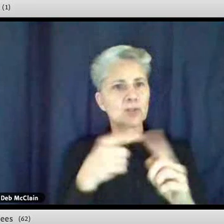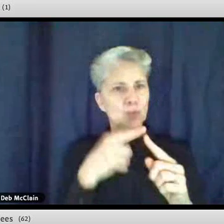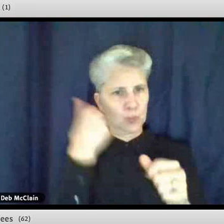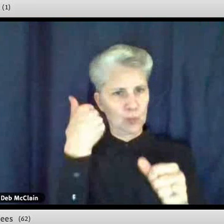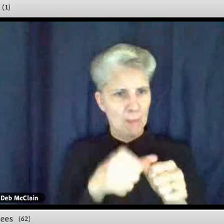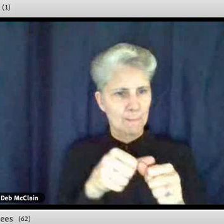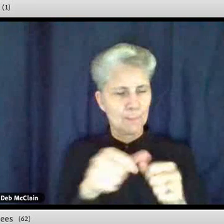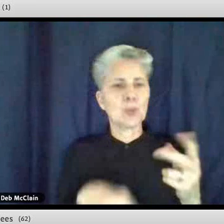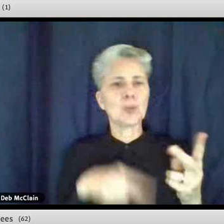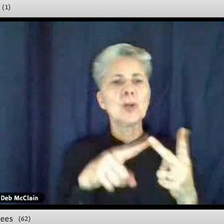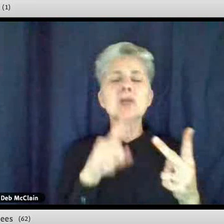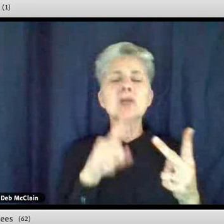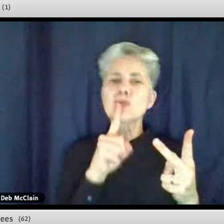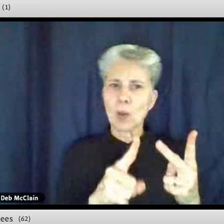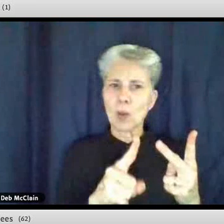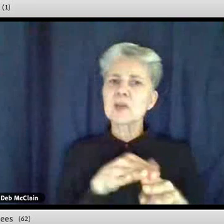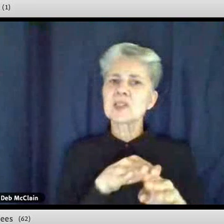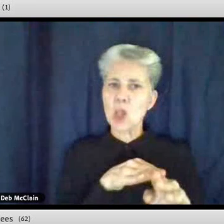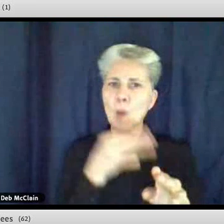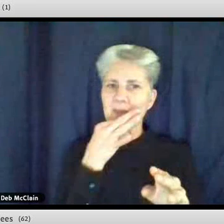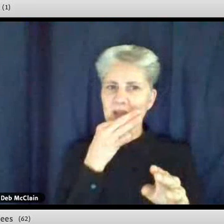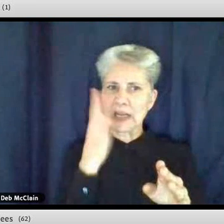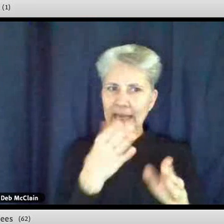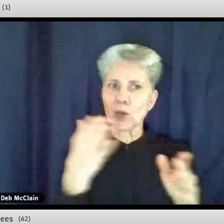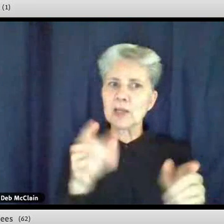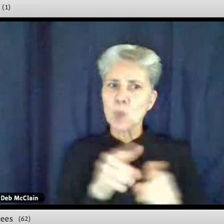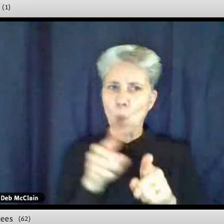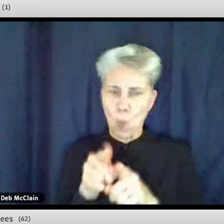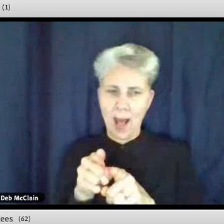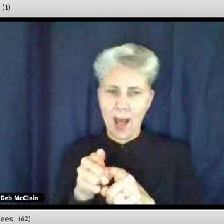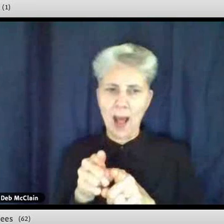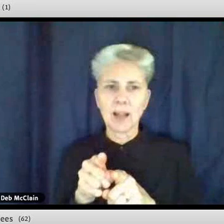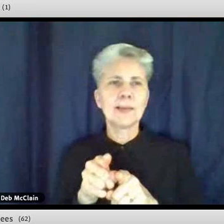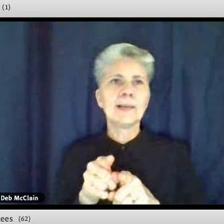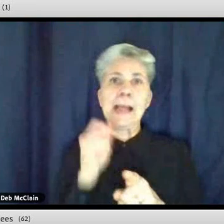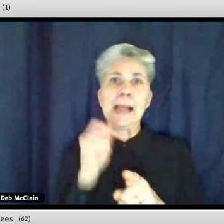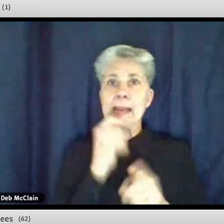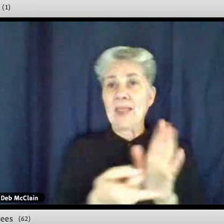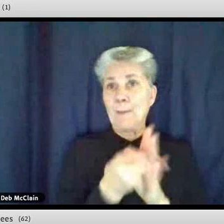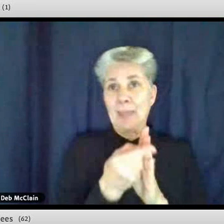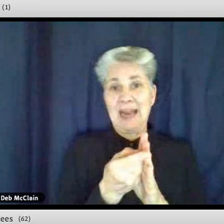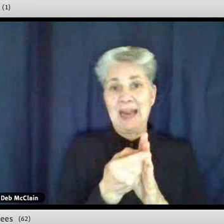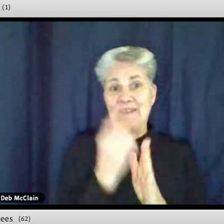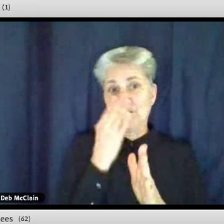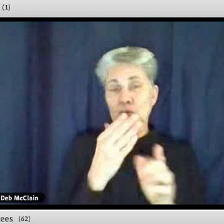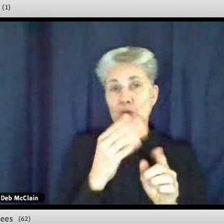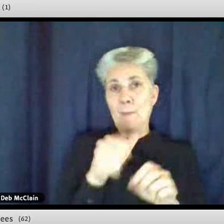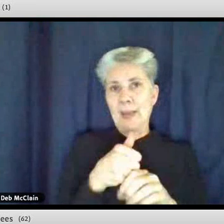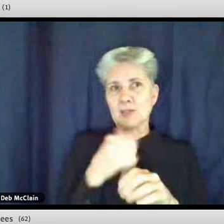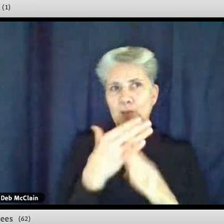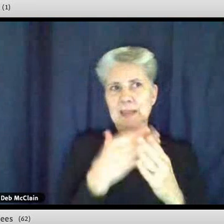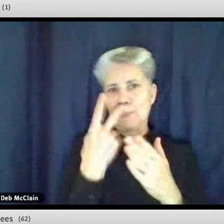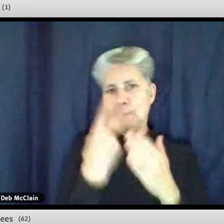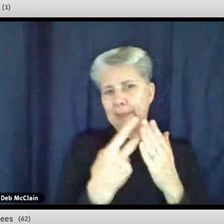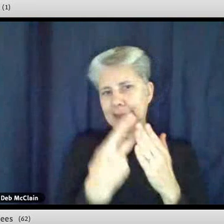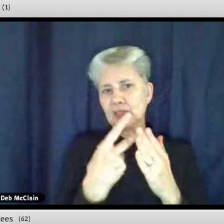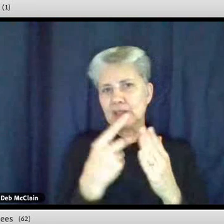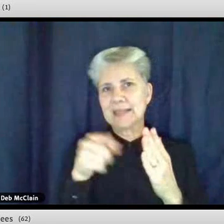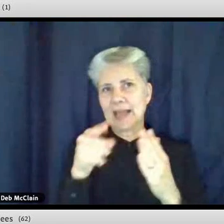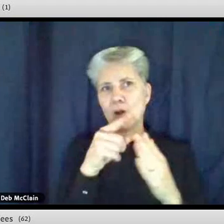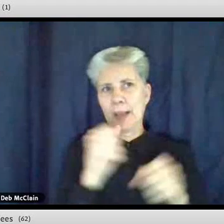China and Italy. Those are some things to keep in mind. So it is going to slow eventually here as well. Not in